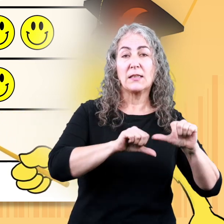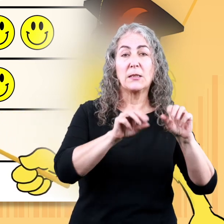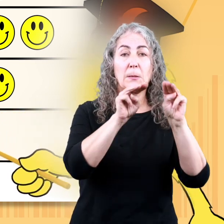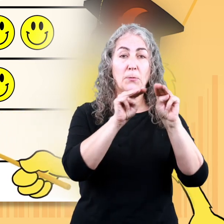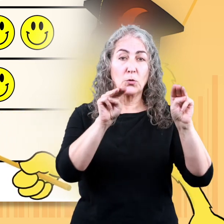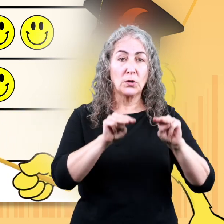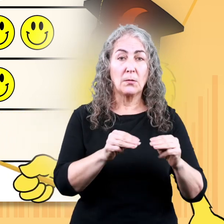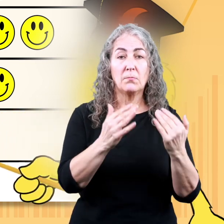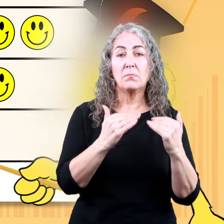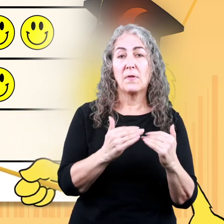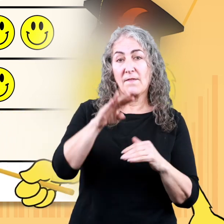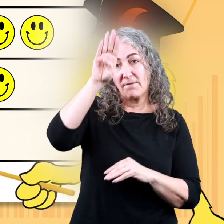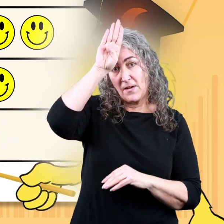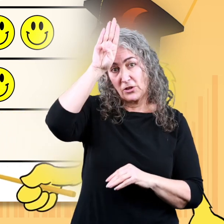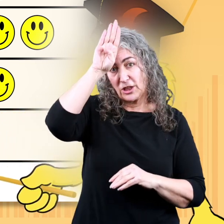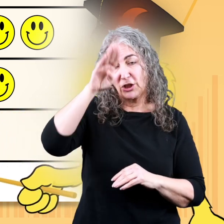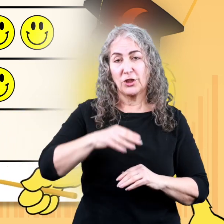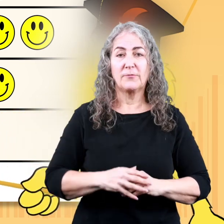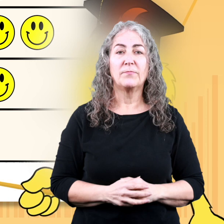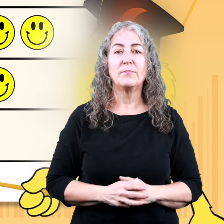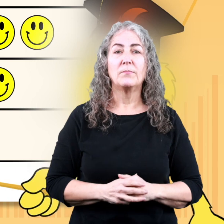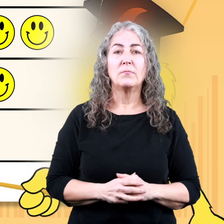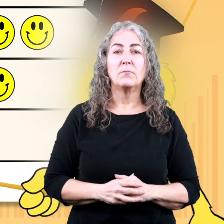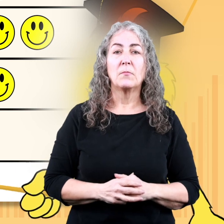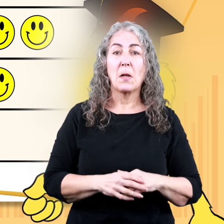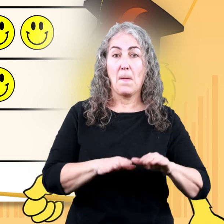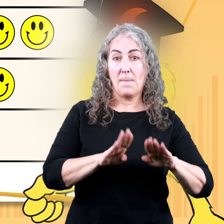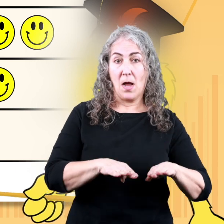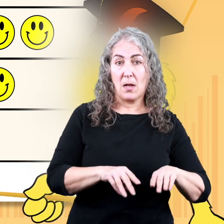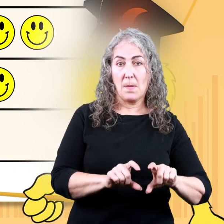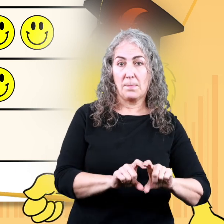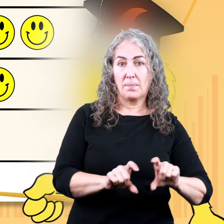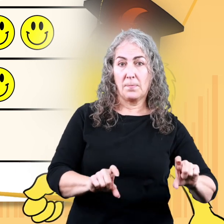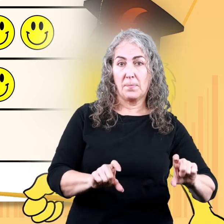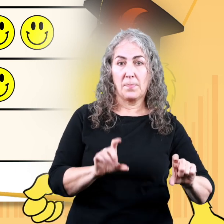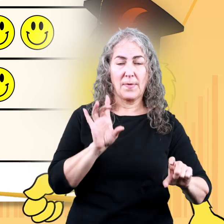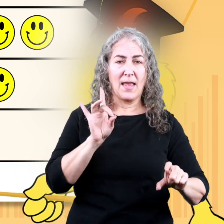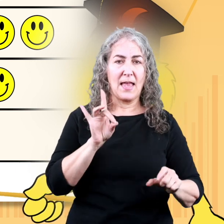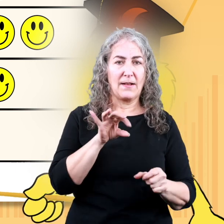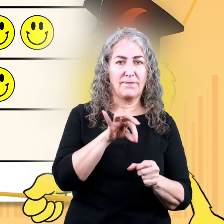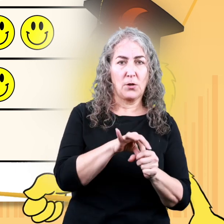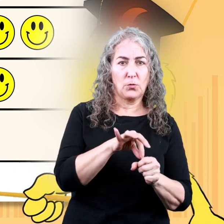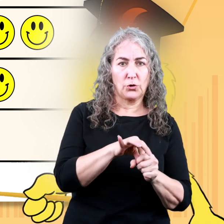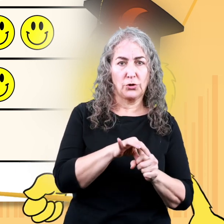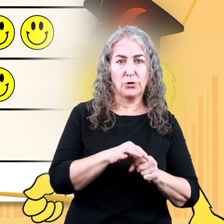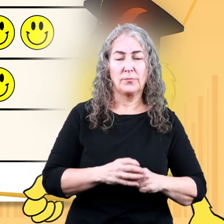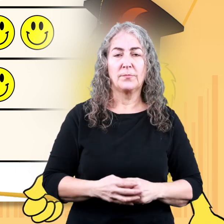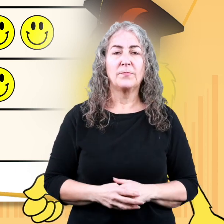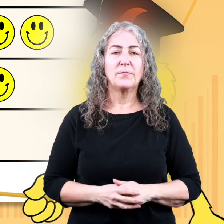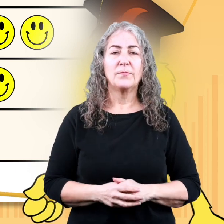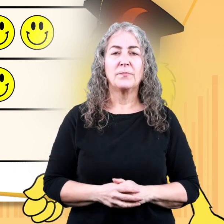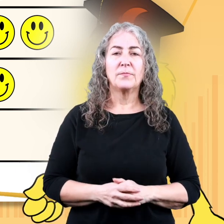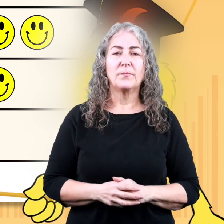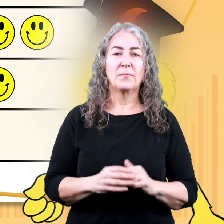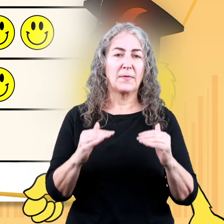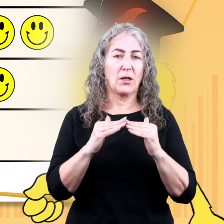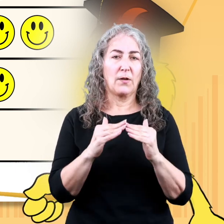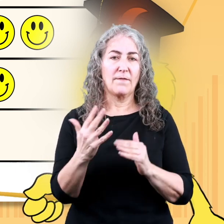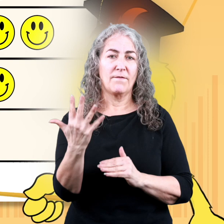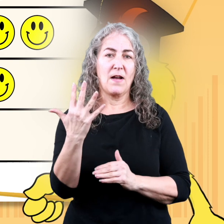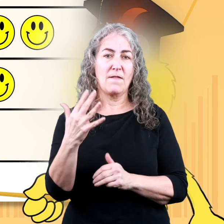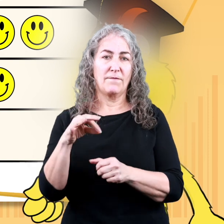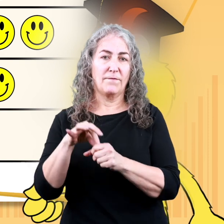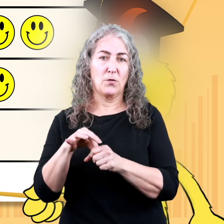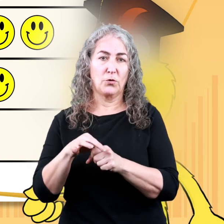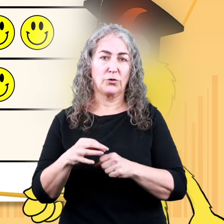Museum And Fire Station On the bottom of the graph, it tells us that one smiley face equals